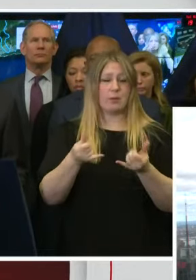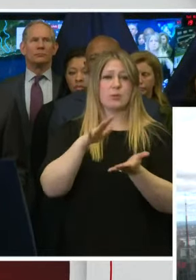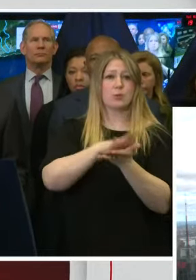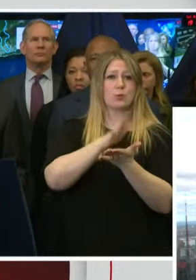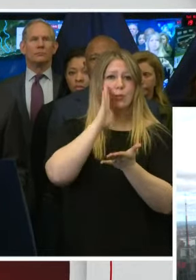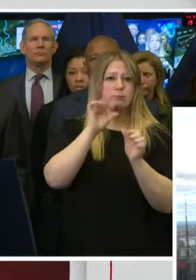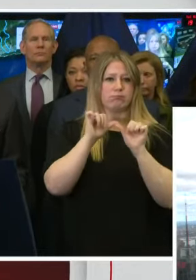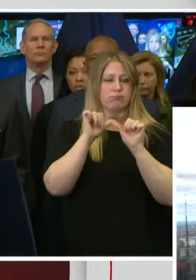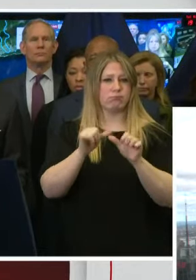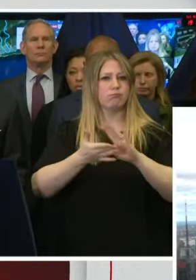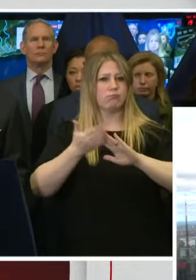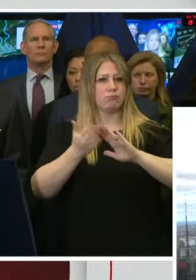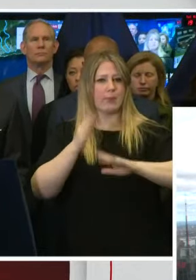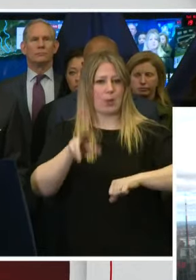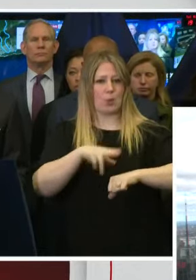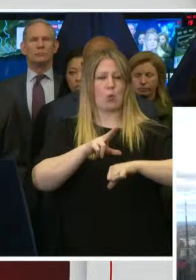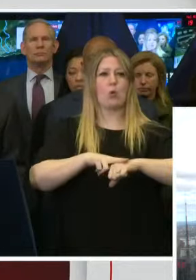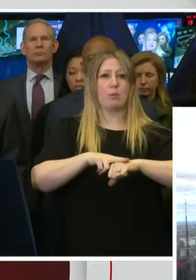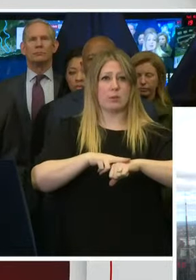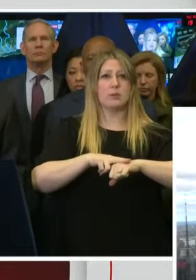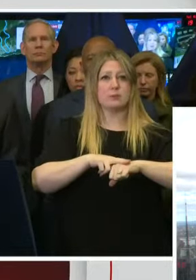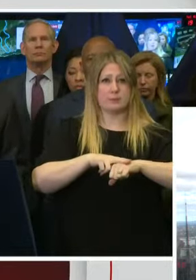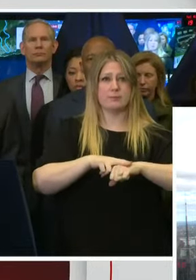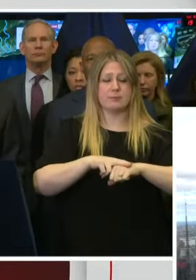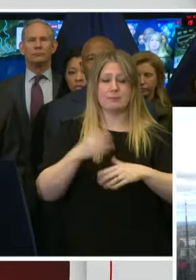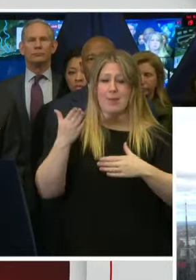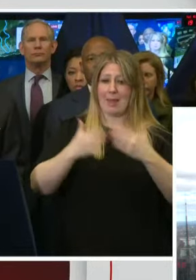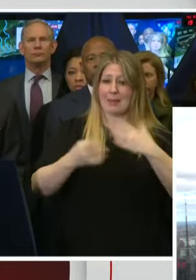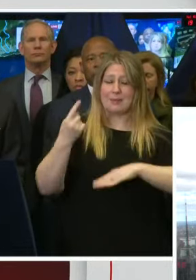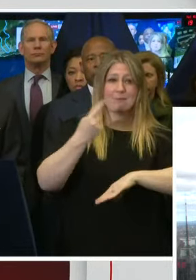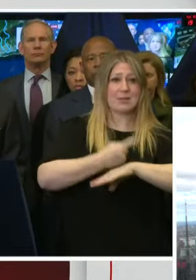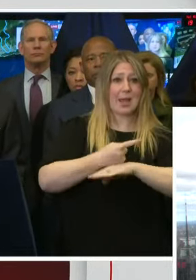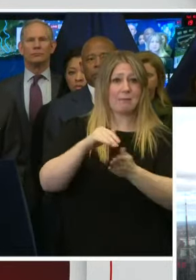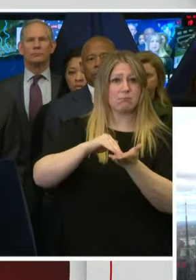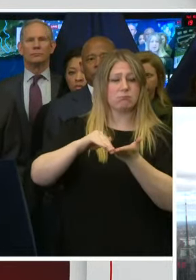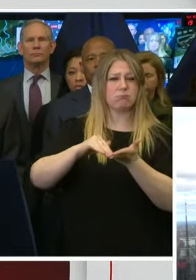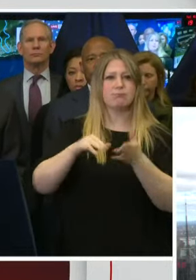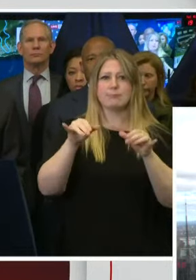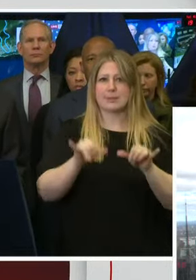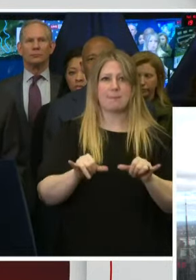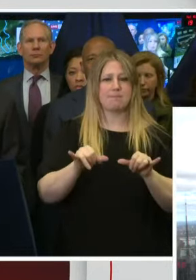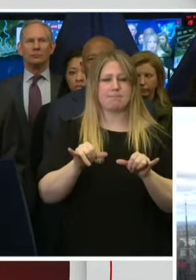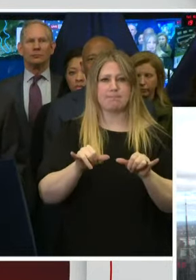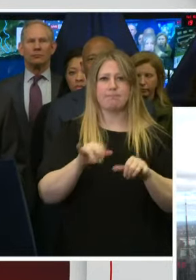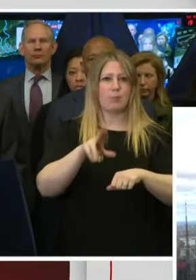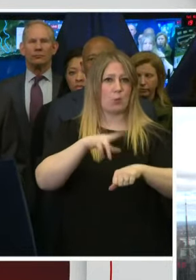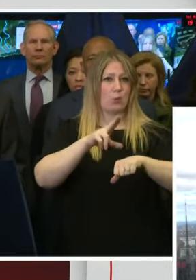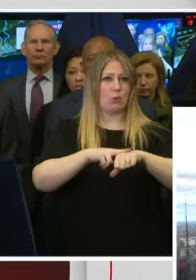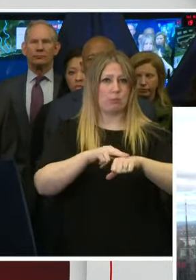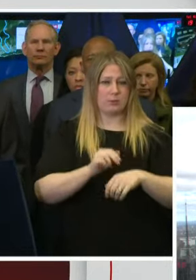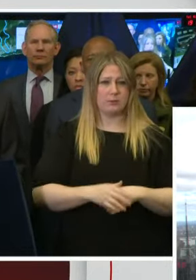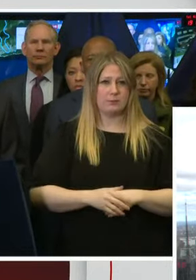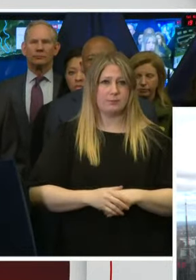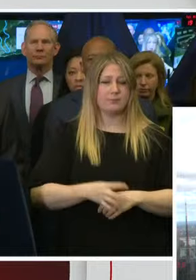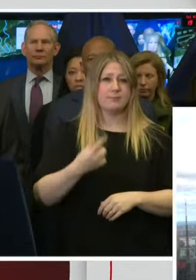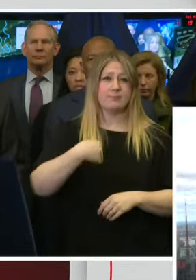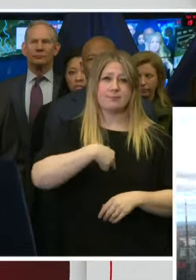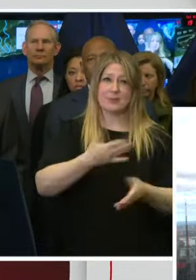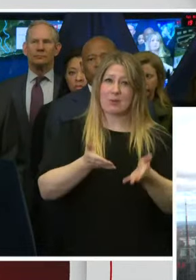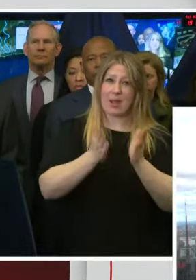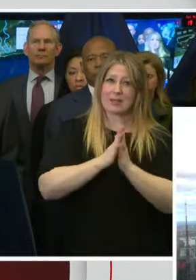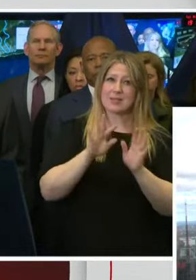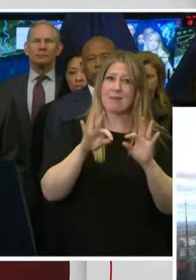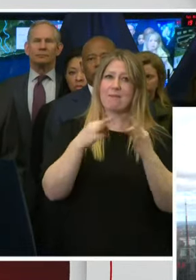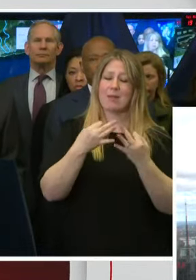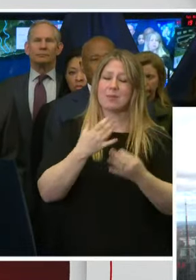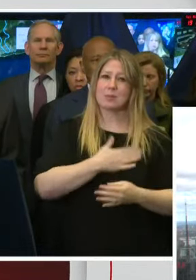normal. We ask the school staff and families to remain calm and to model that for all of our students, all of